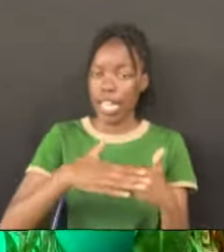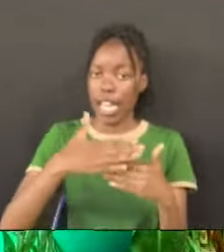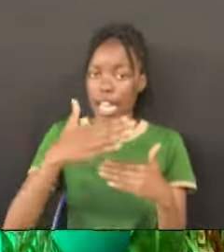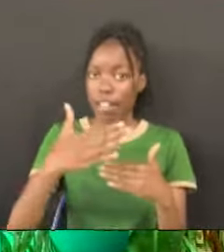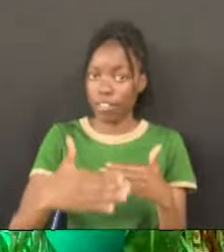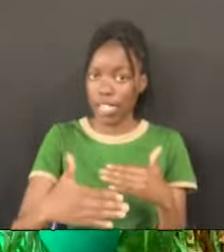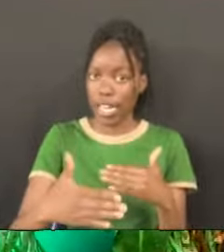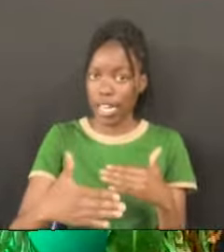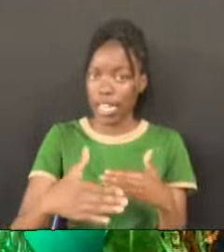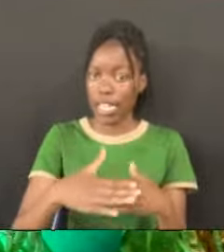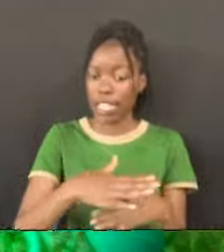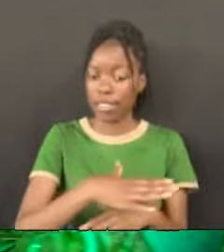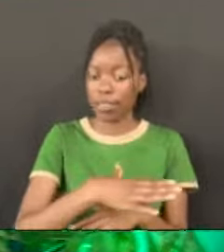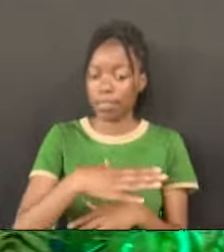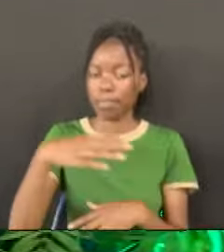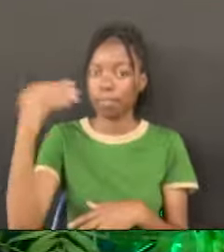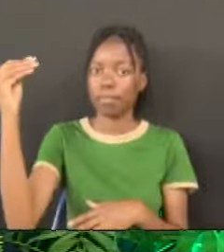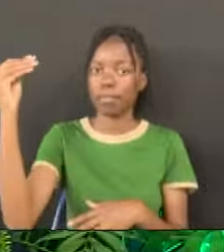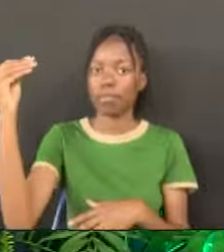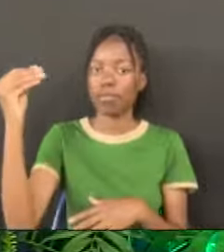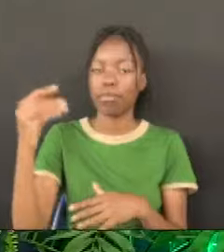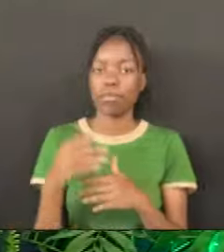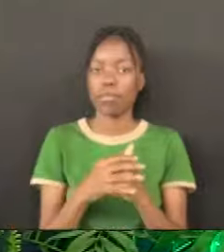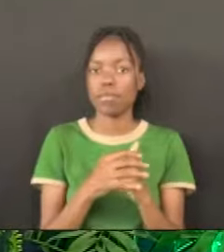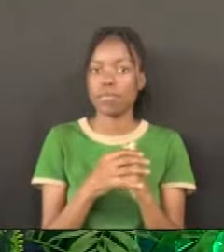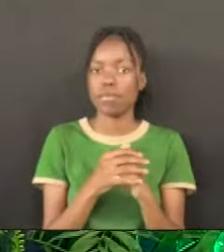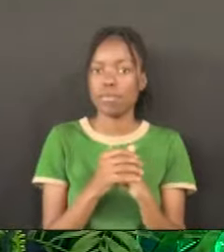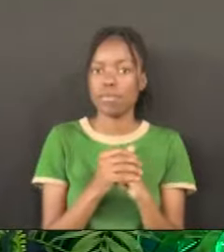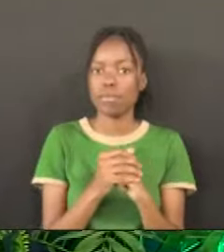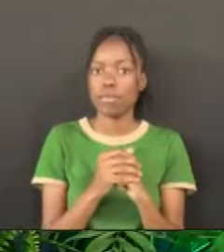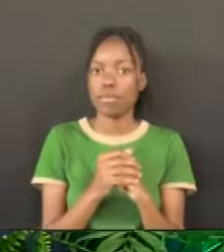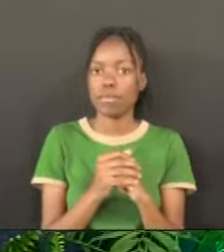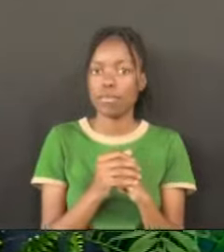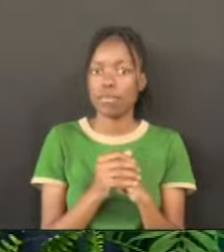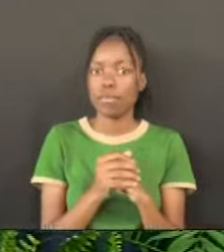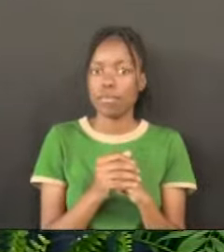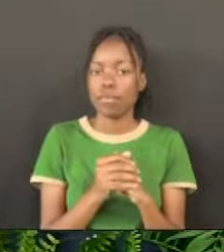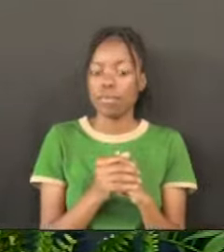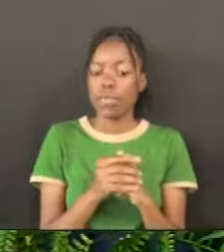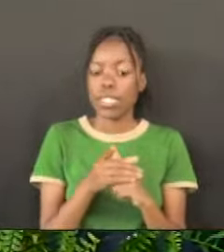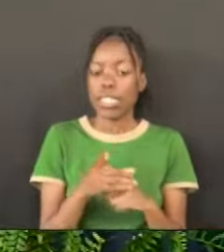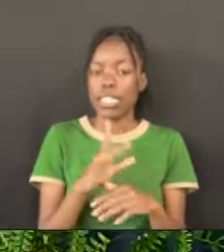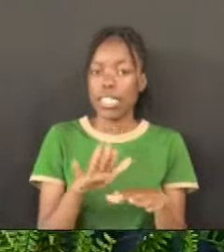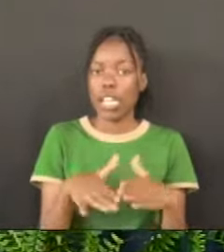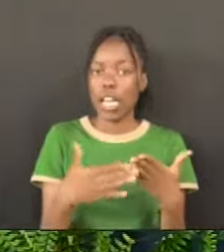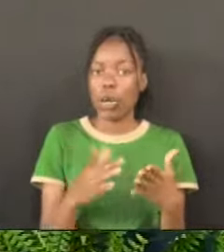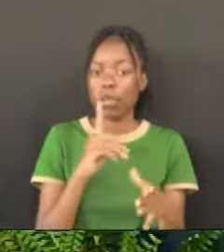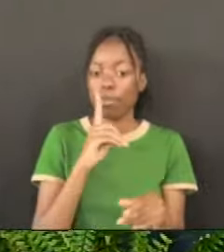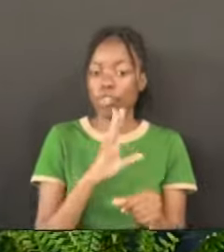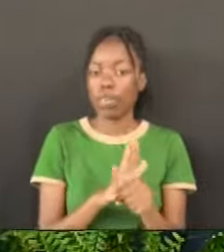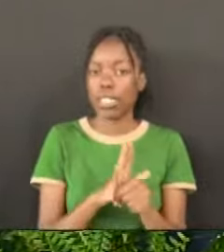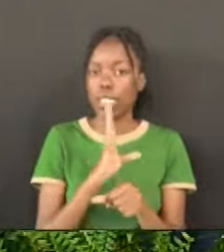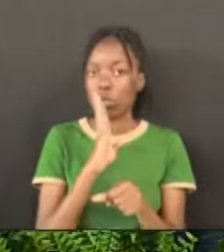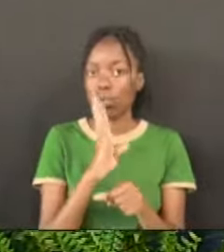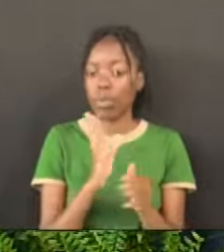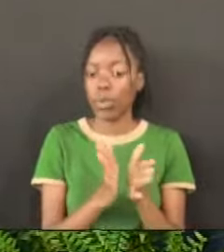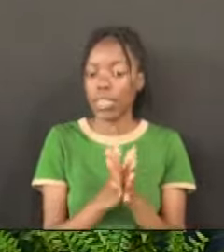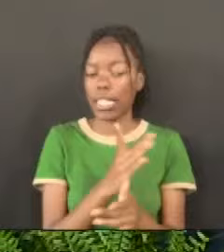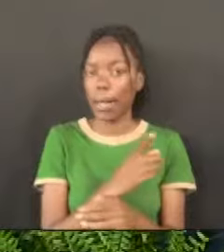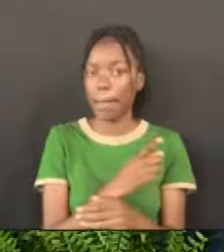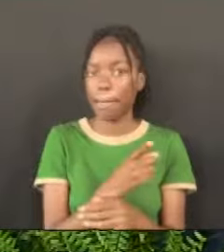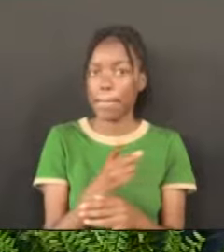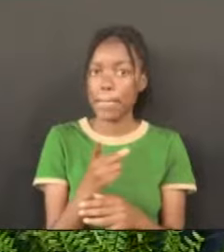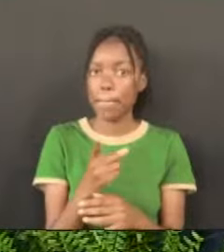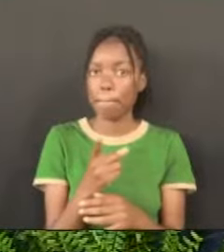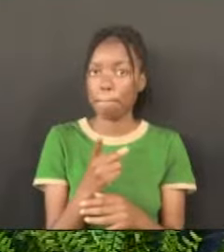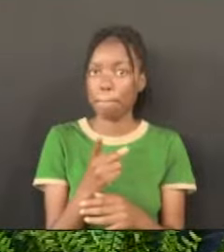has been taken away? This is how he promises to be with them. And this is how he